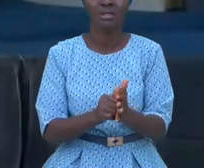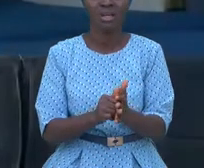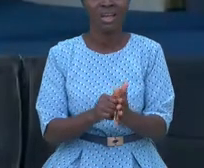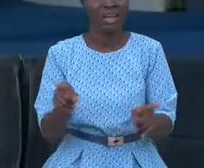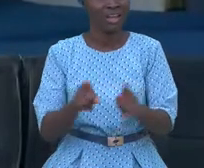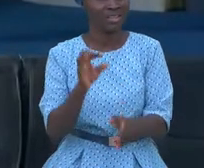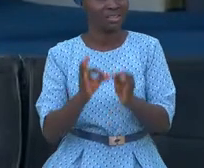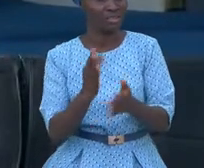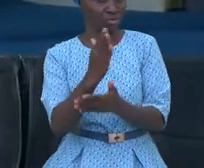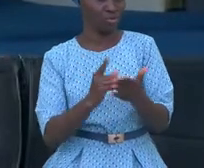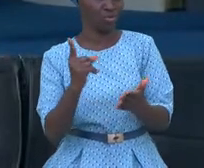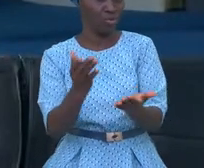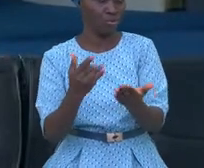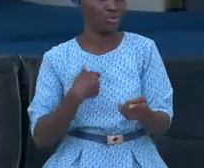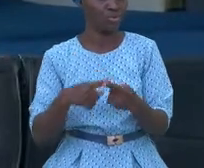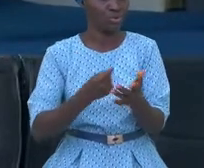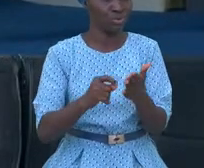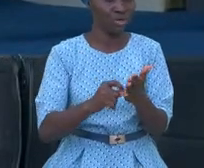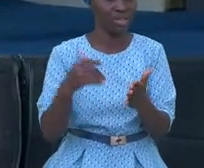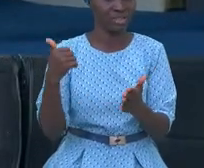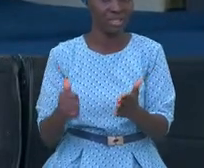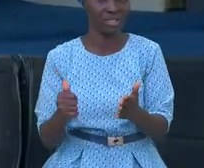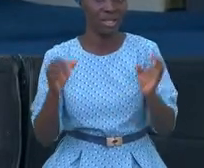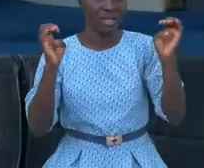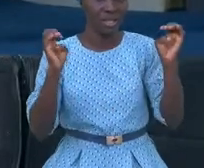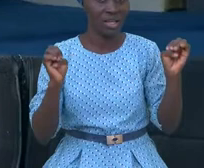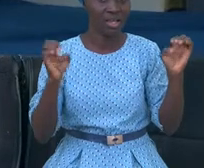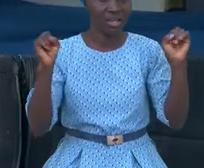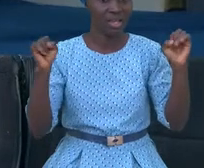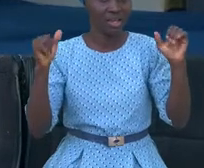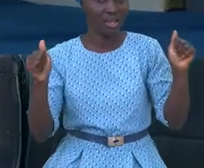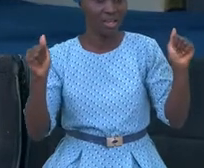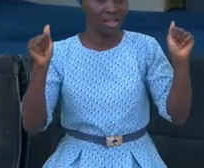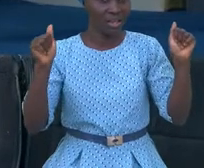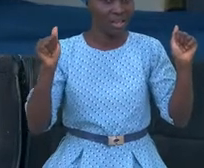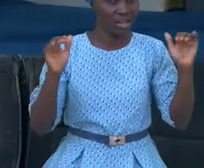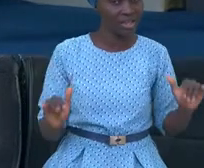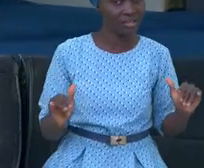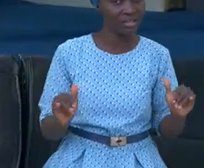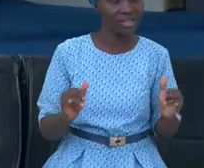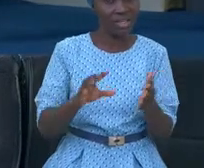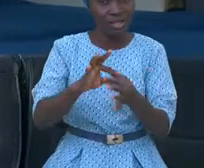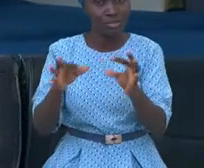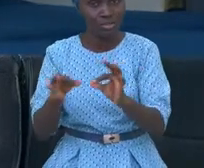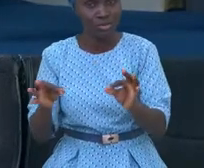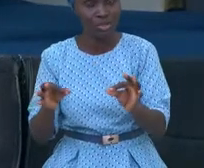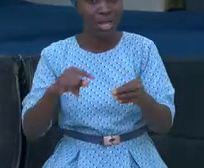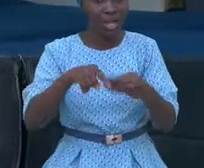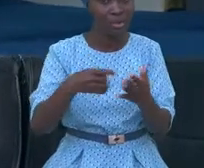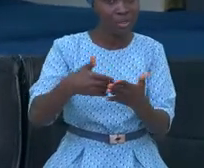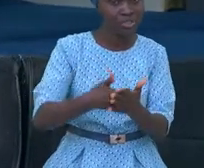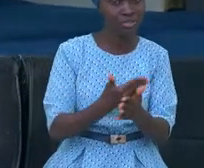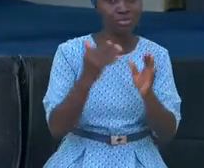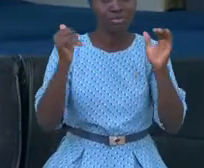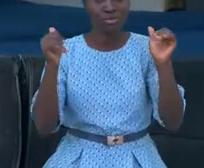somebody wanting to write an article. I see somebody want to write a new career. I see